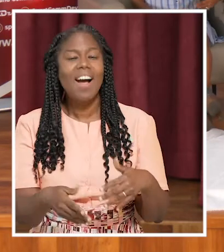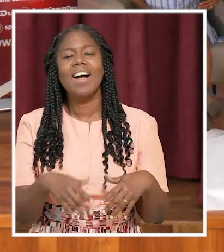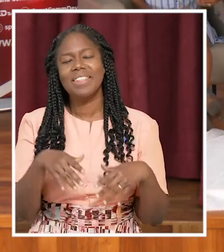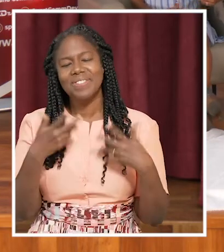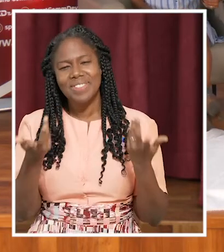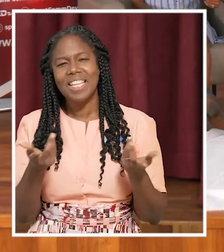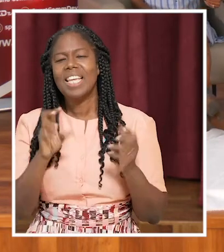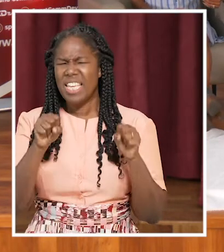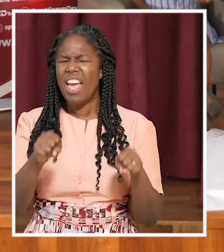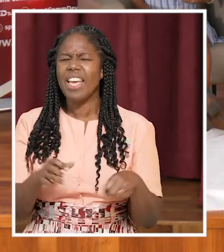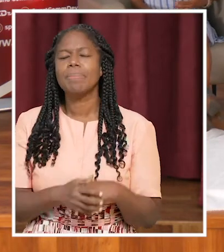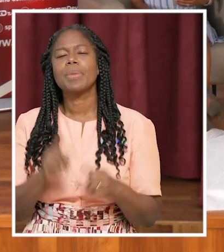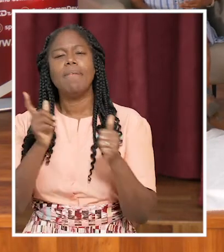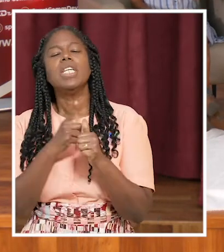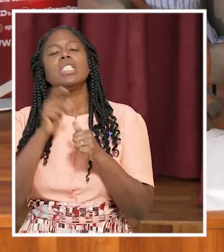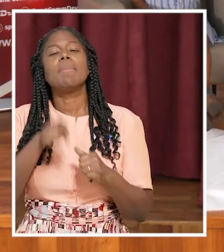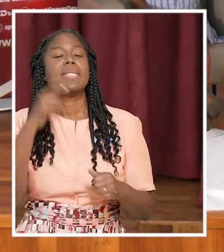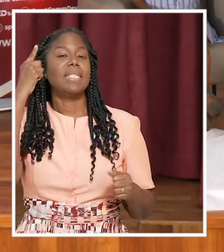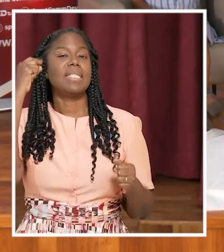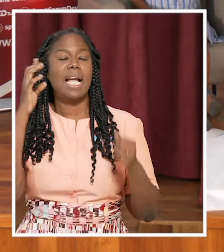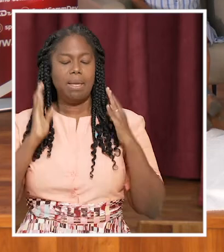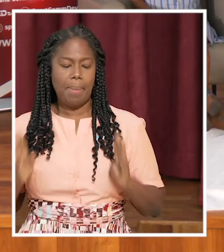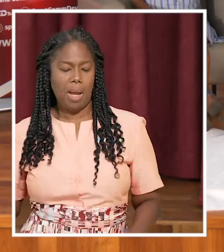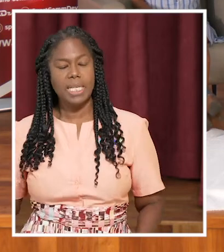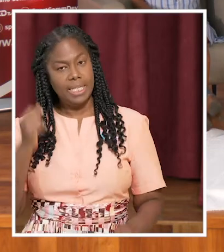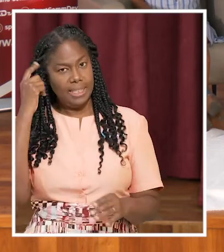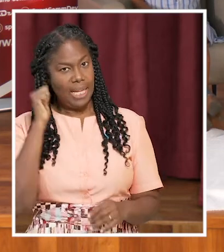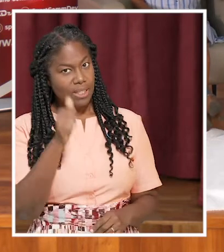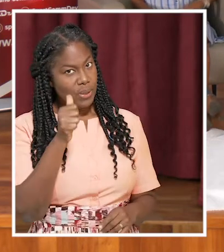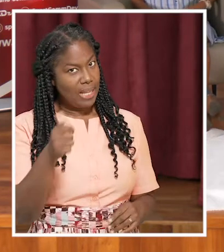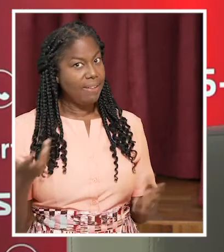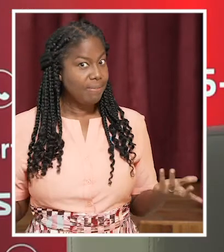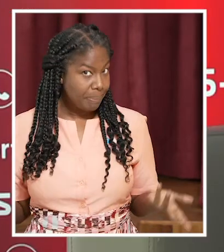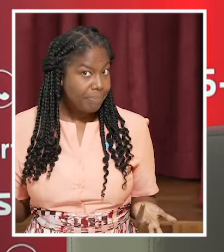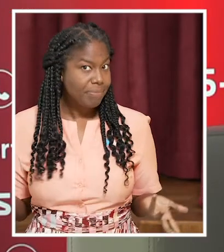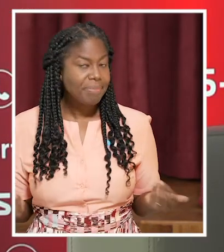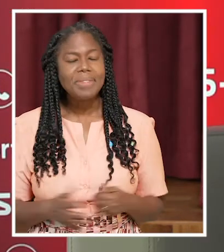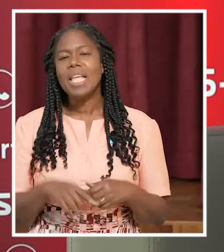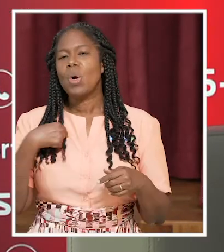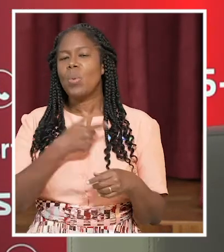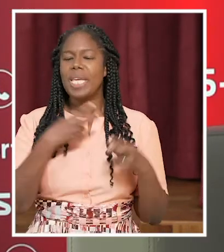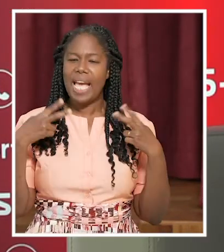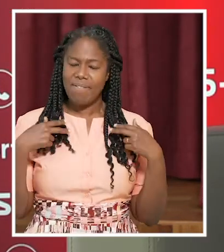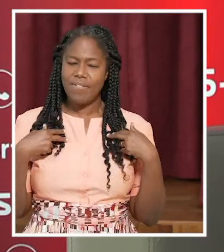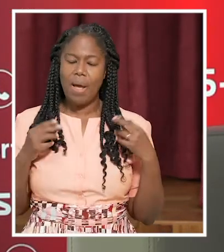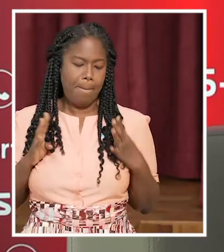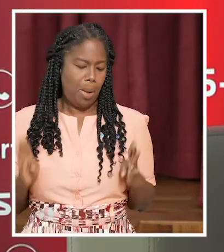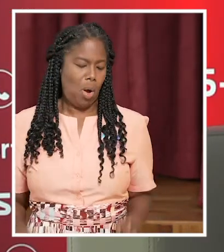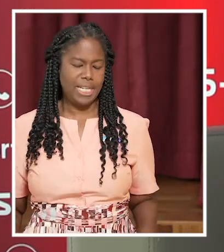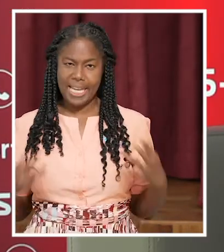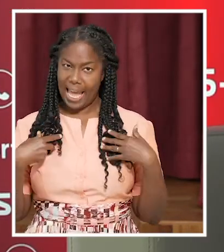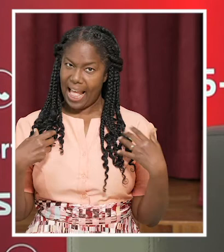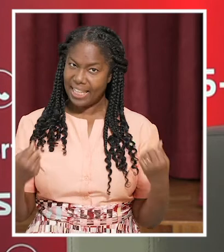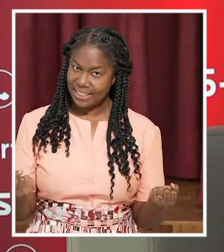your body and yourself. Just as how we have mental health, we have physical health. And if it is that we get a pain or something is wrong with